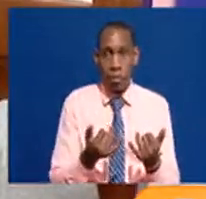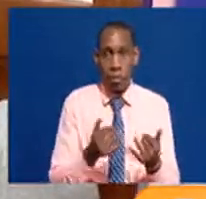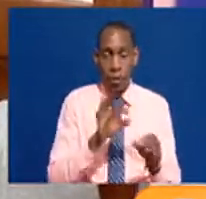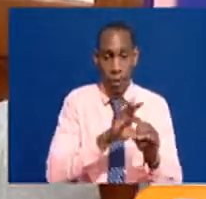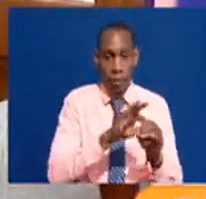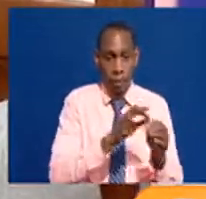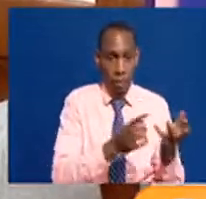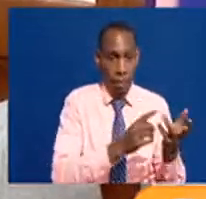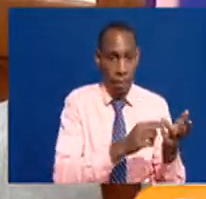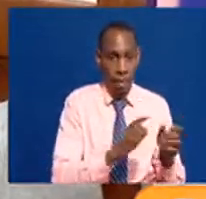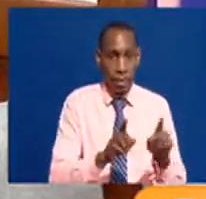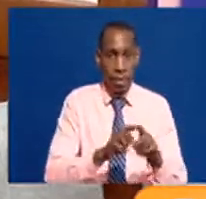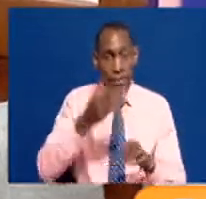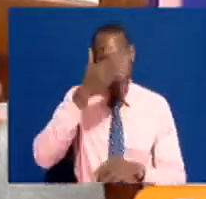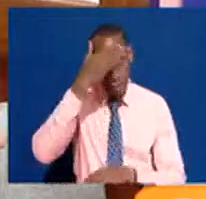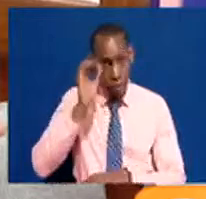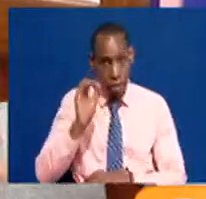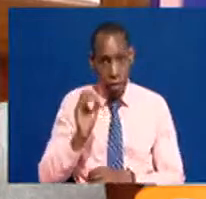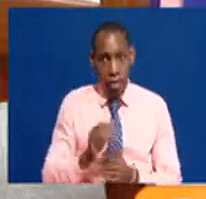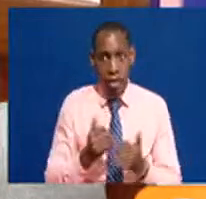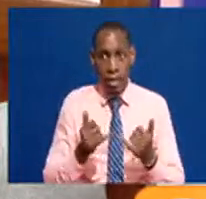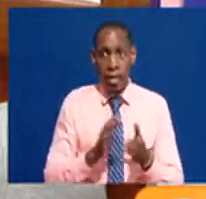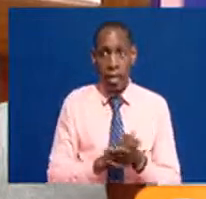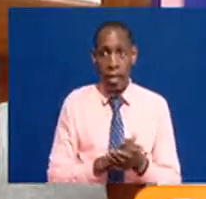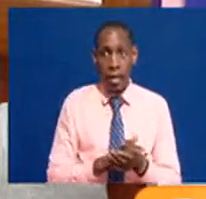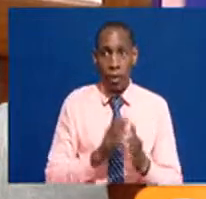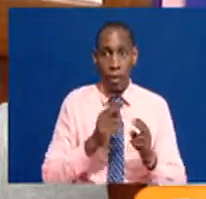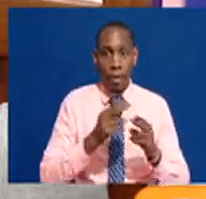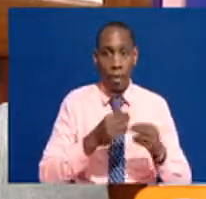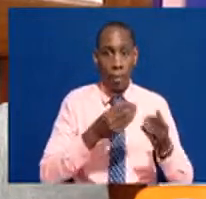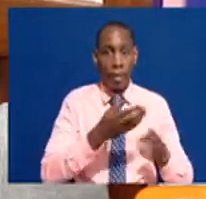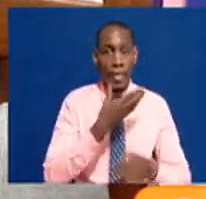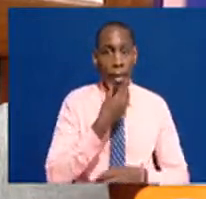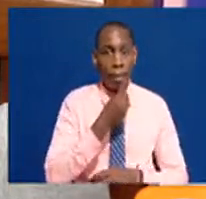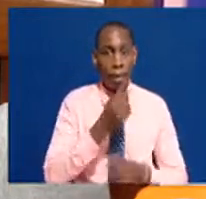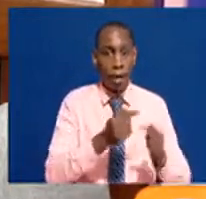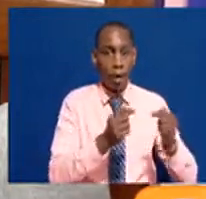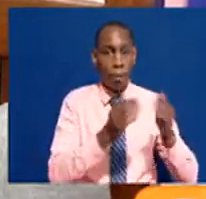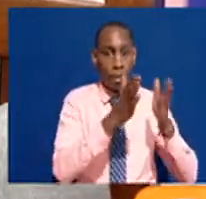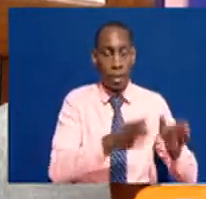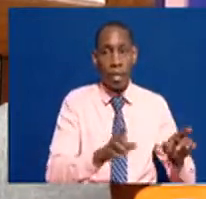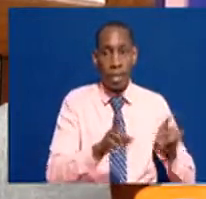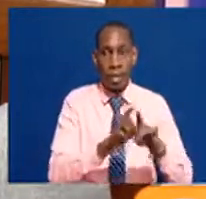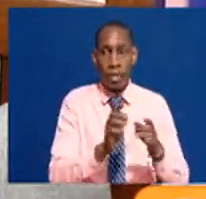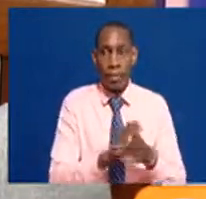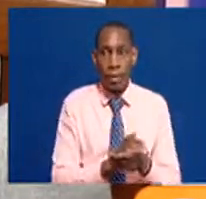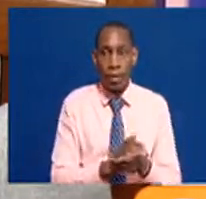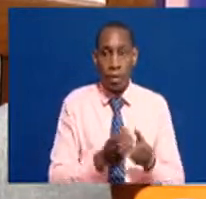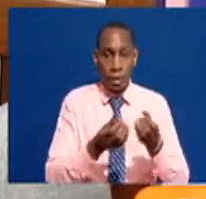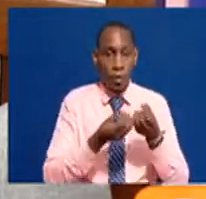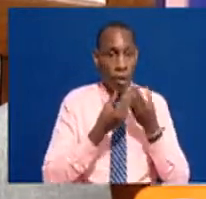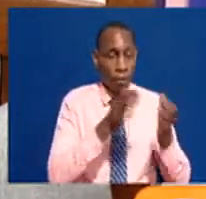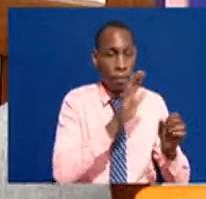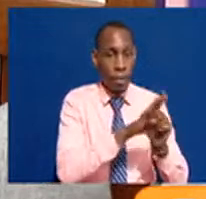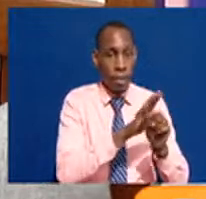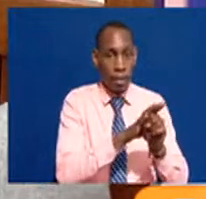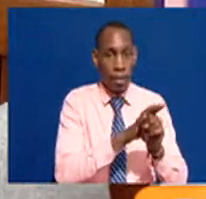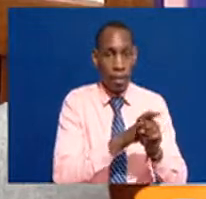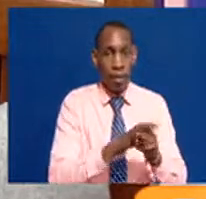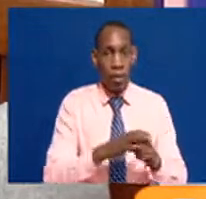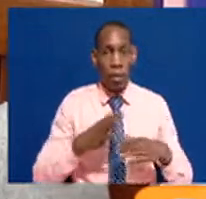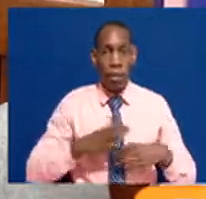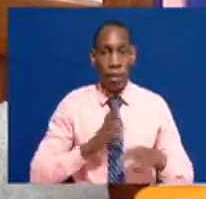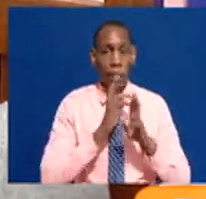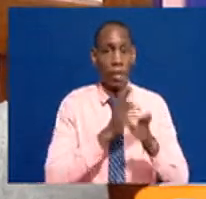And don't forget, right now I'm calling Baba the opposition leader, but Baba has privy to lots of information from the